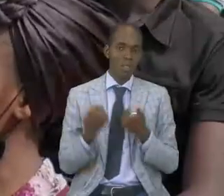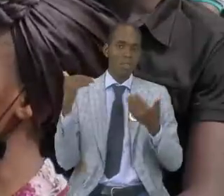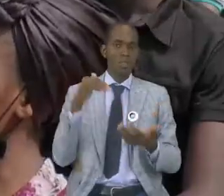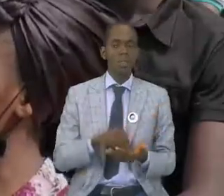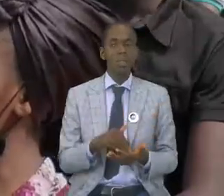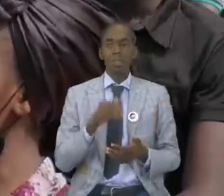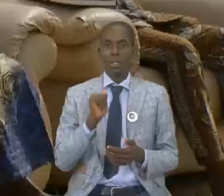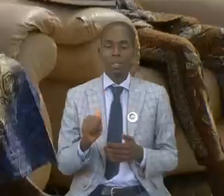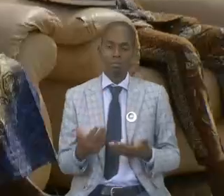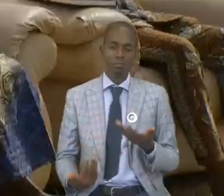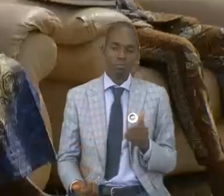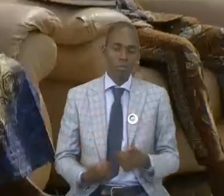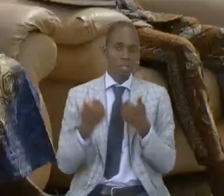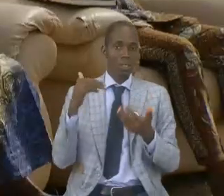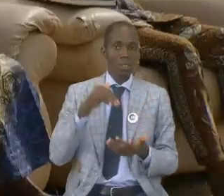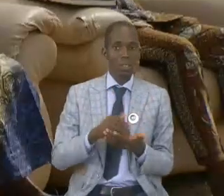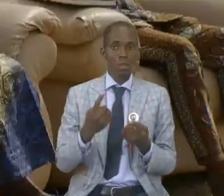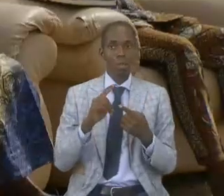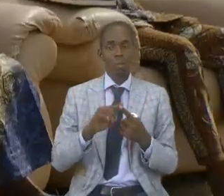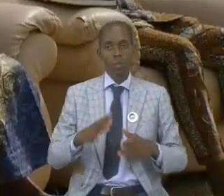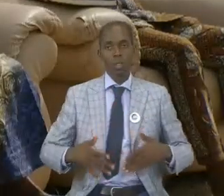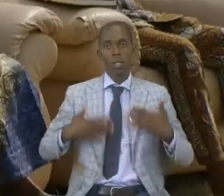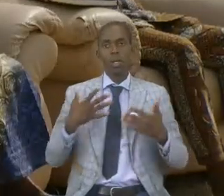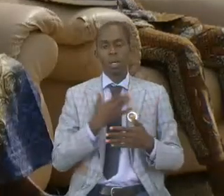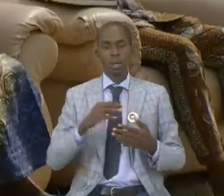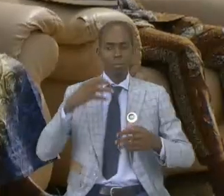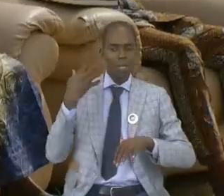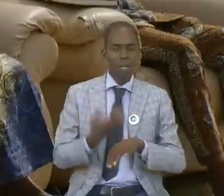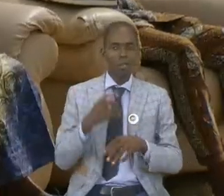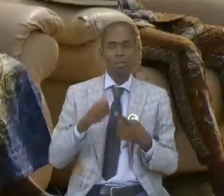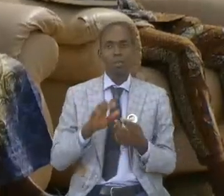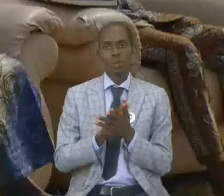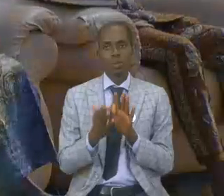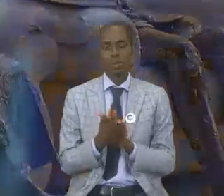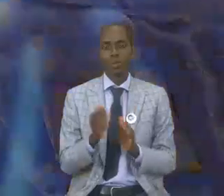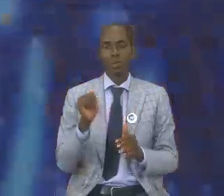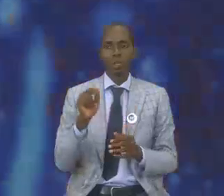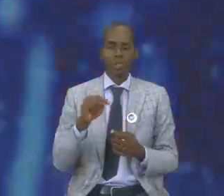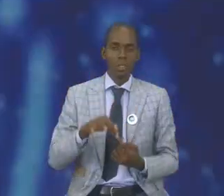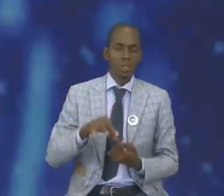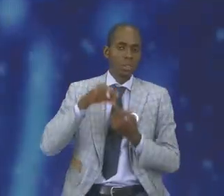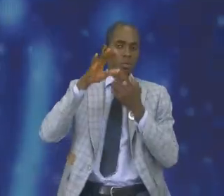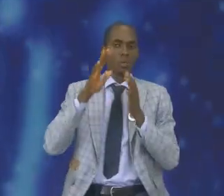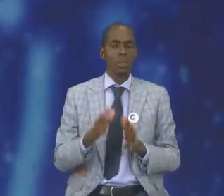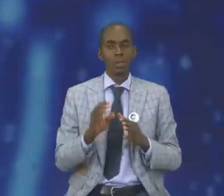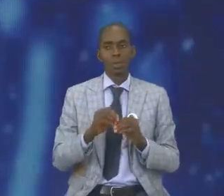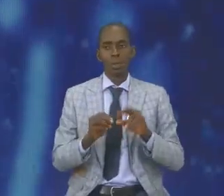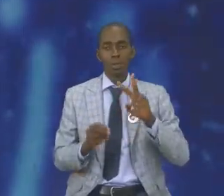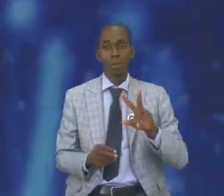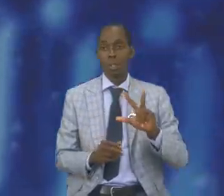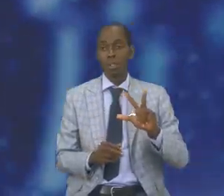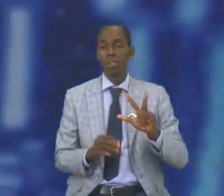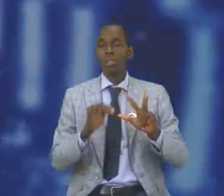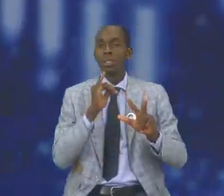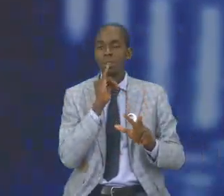coming upon your life, and toughened to be exceptional. Number 3 is recommitment. You know,